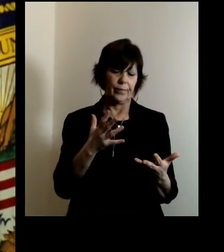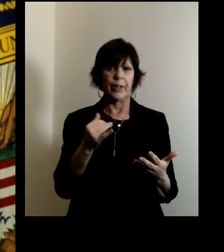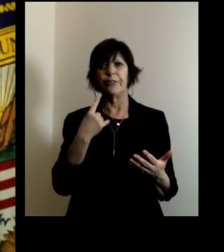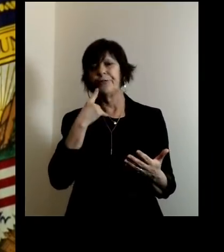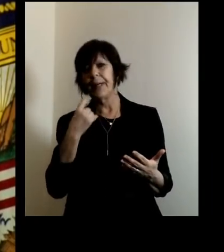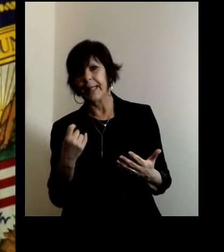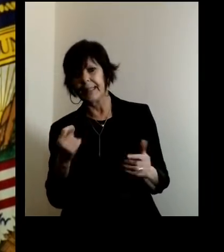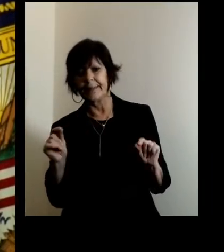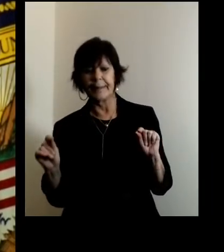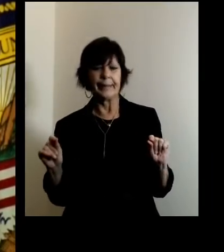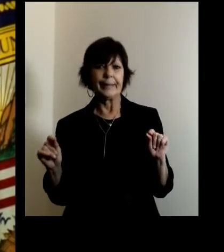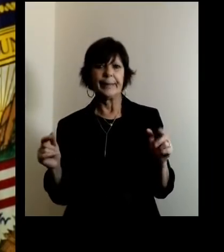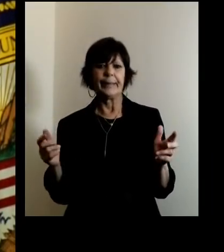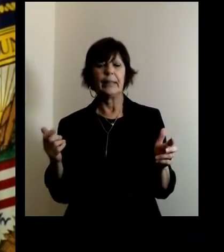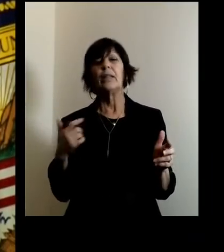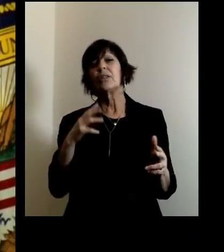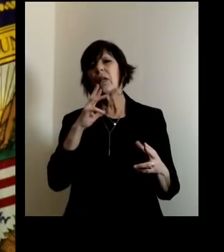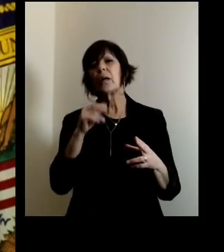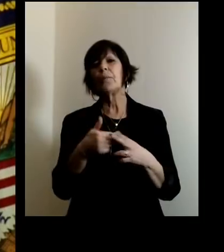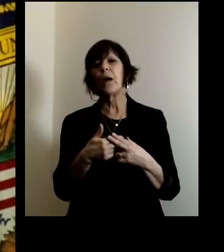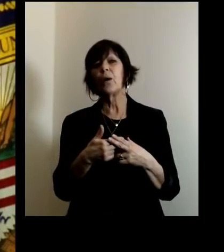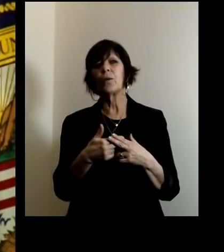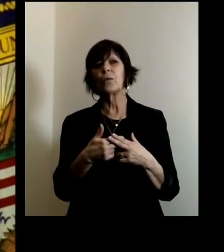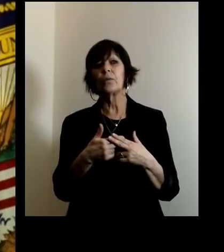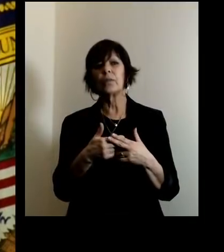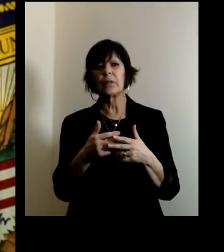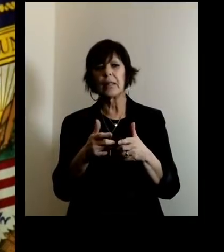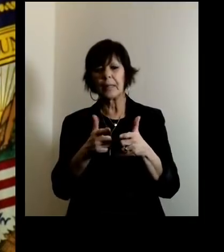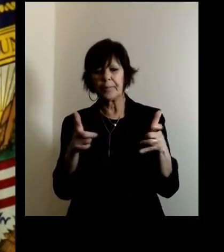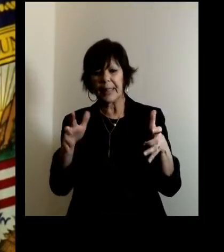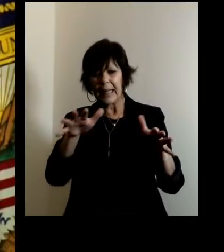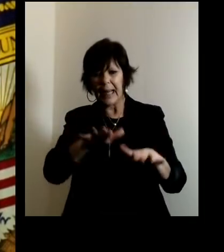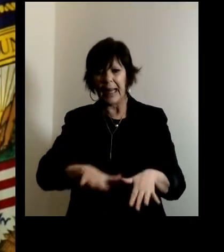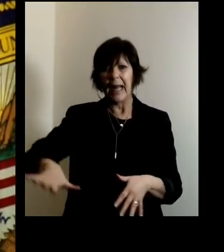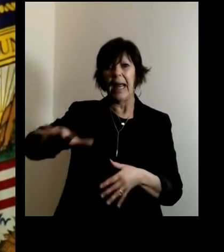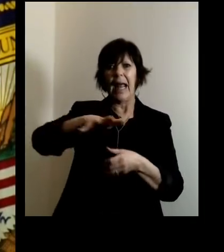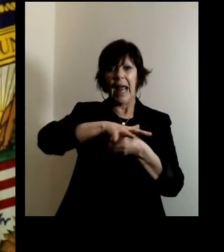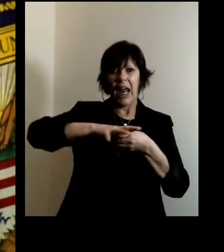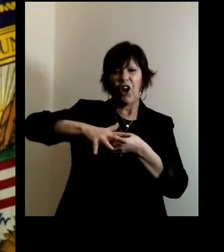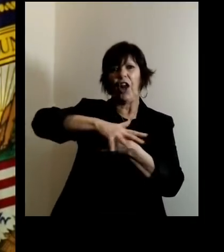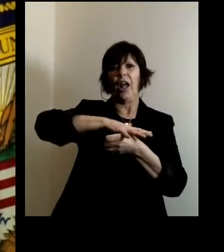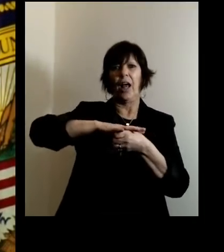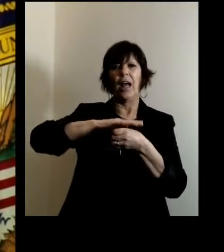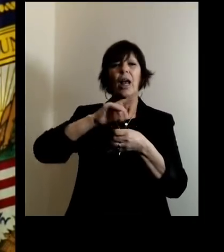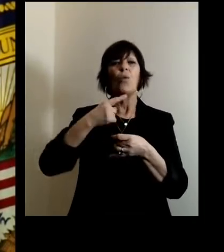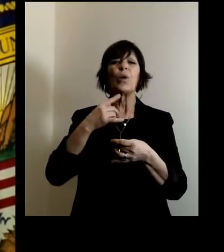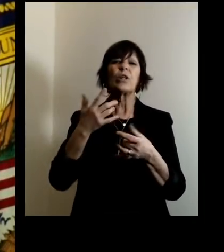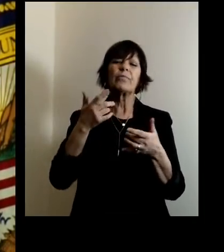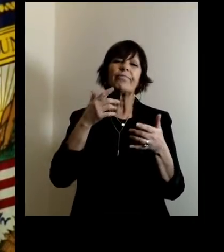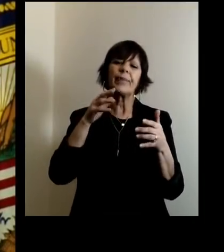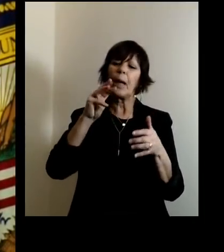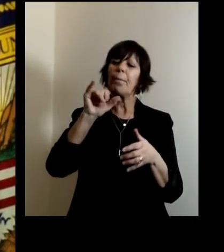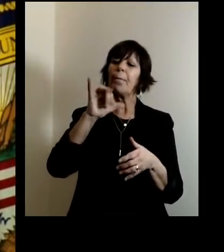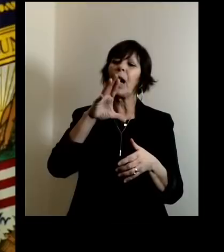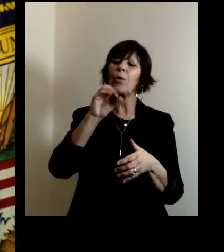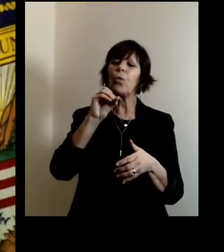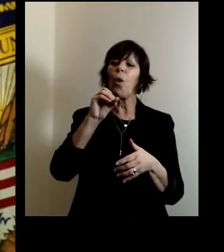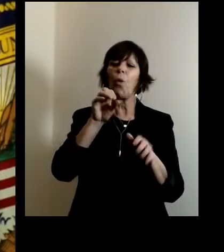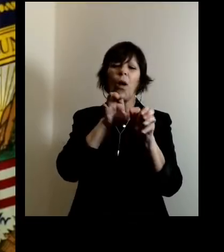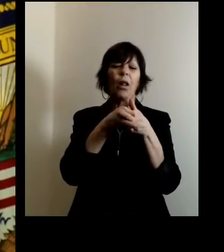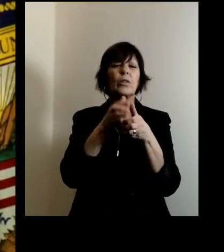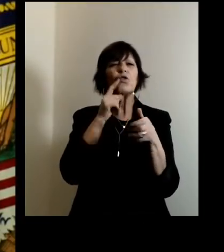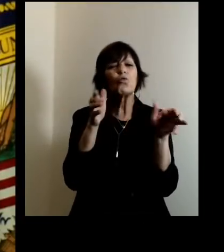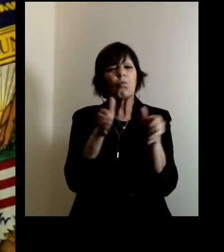zone, we're talking about a very large area. And these microclusters are really meant for smaller areas. And we're talking about a large